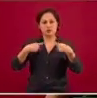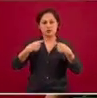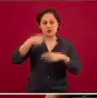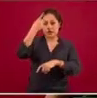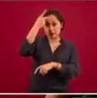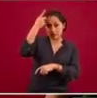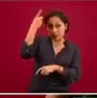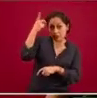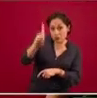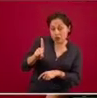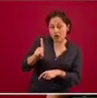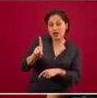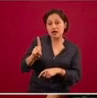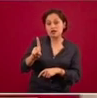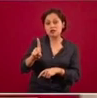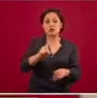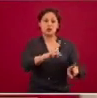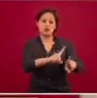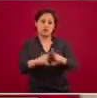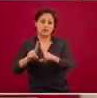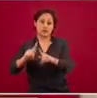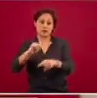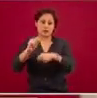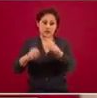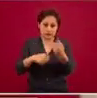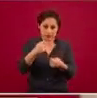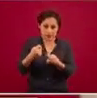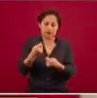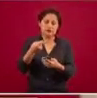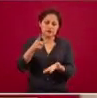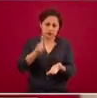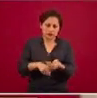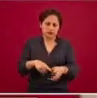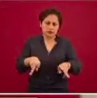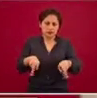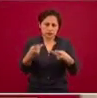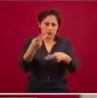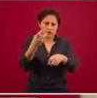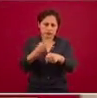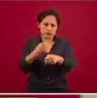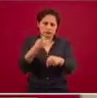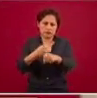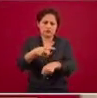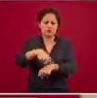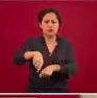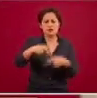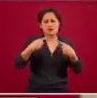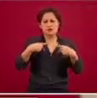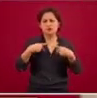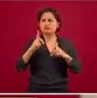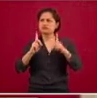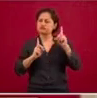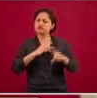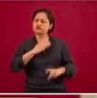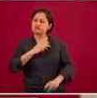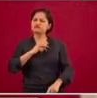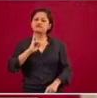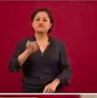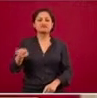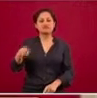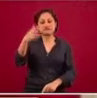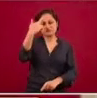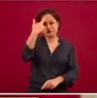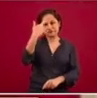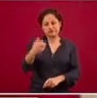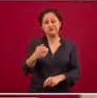I don't doubt that there are people who are owners or workers in different stores that commercialize and sell